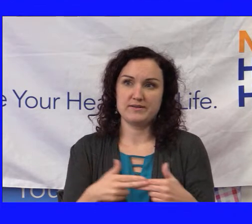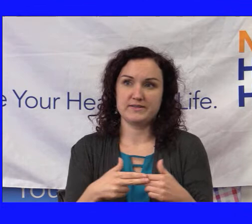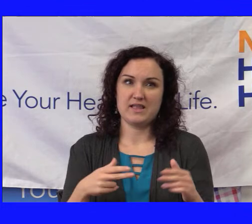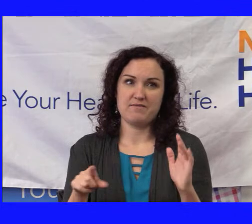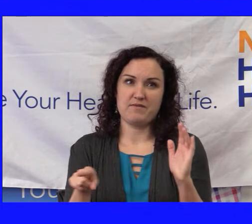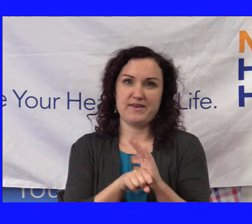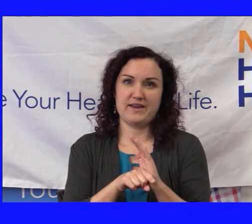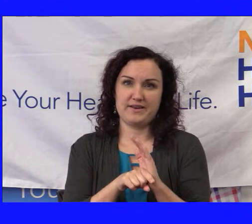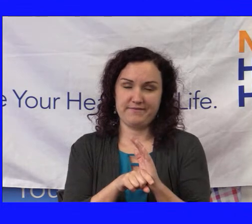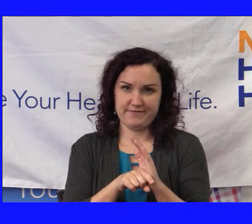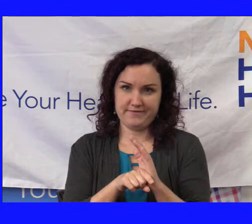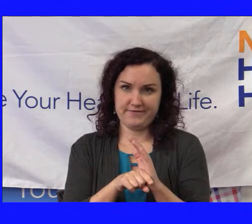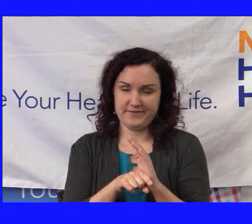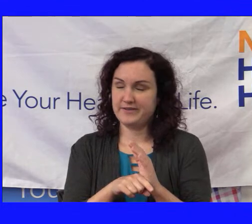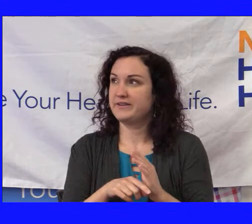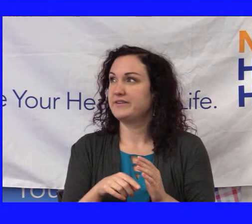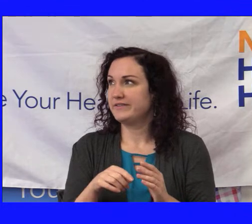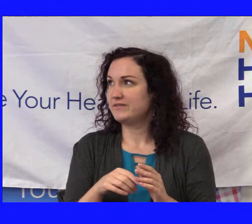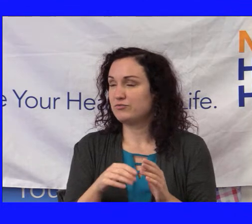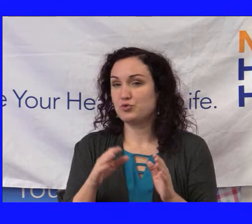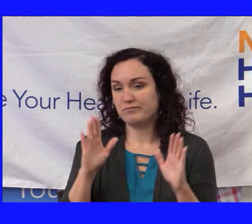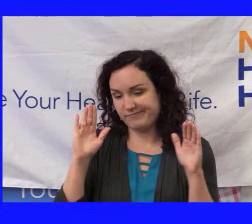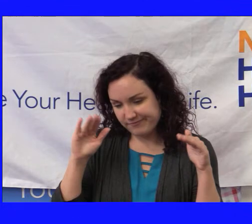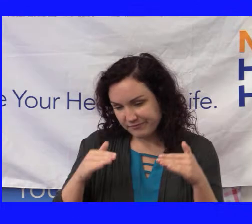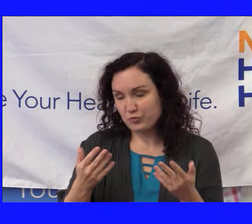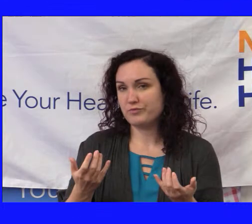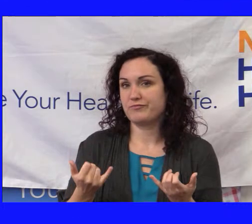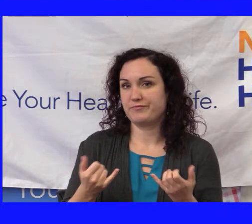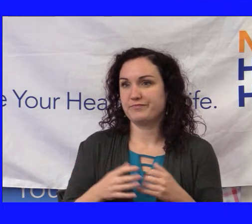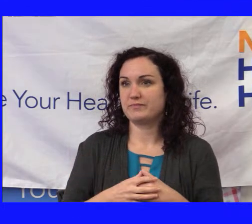of negative trends just to look at.